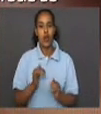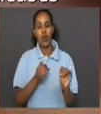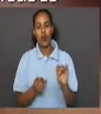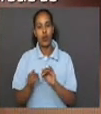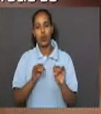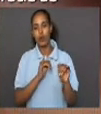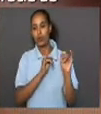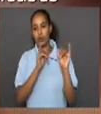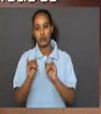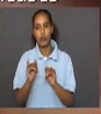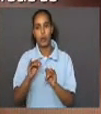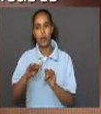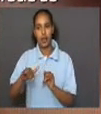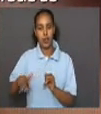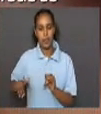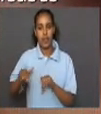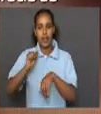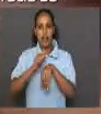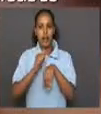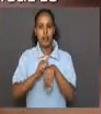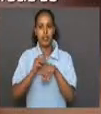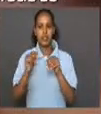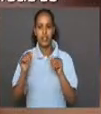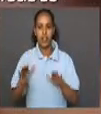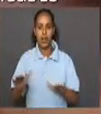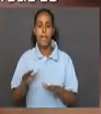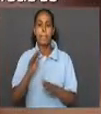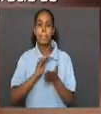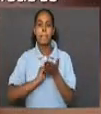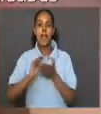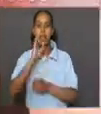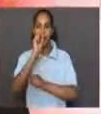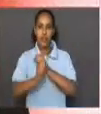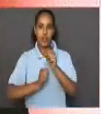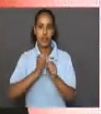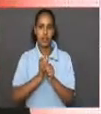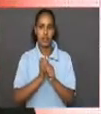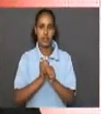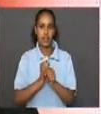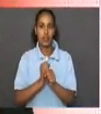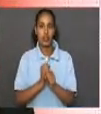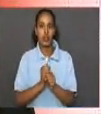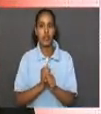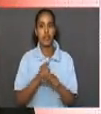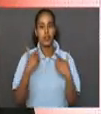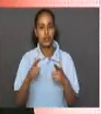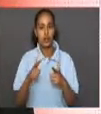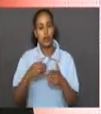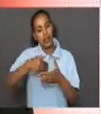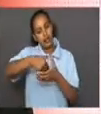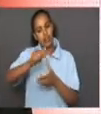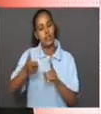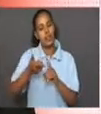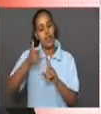Although phosphorus might remain in rock sediment for millions of years, it will eventually be